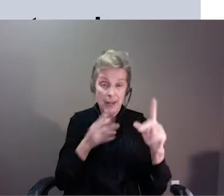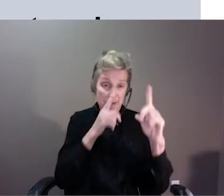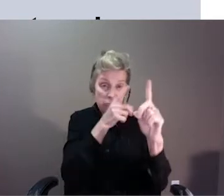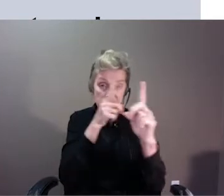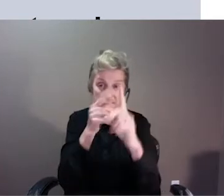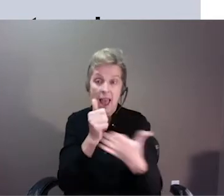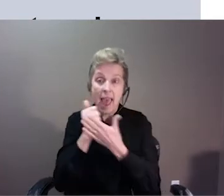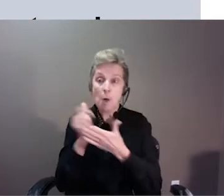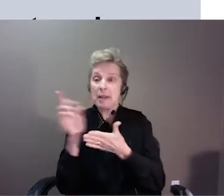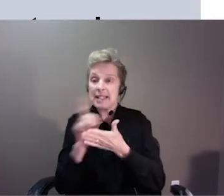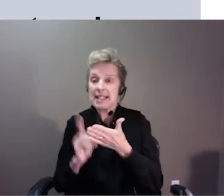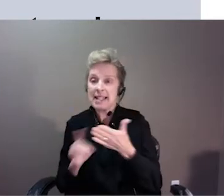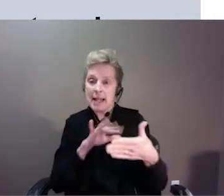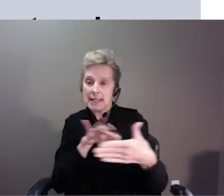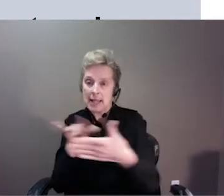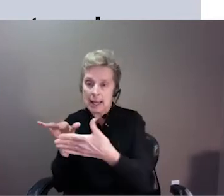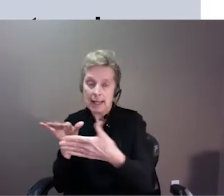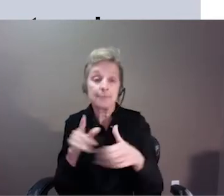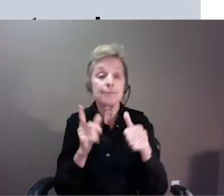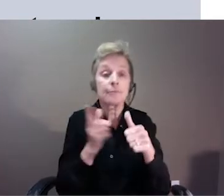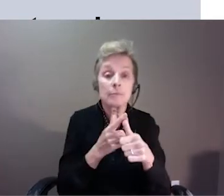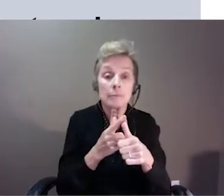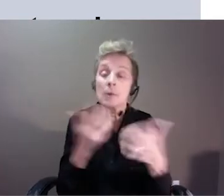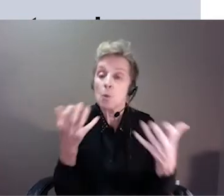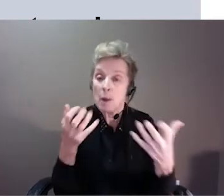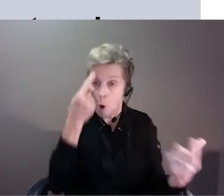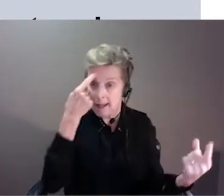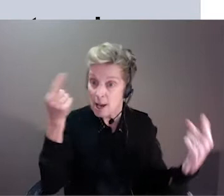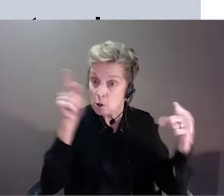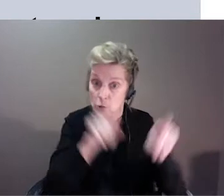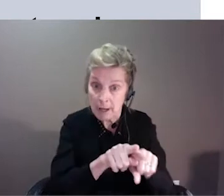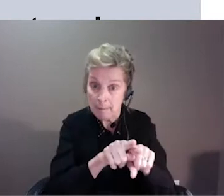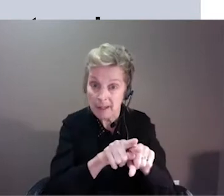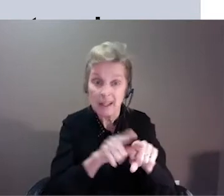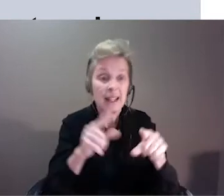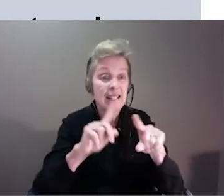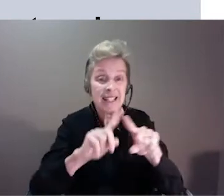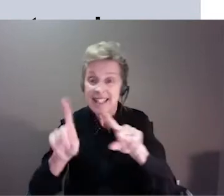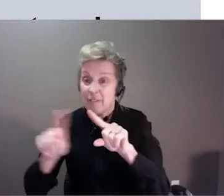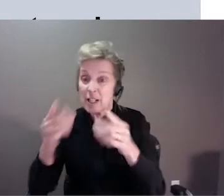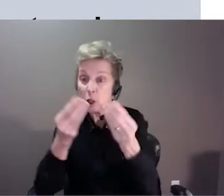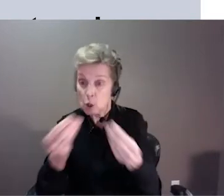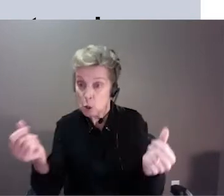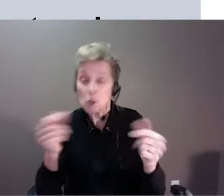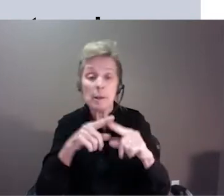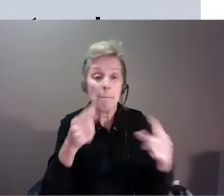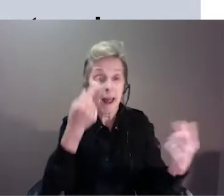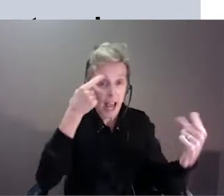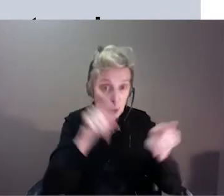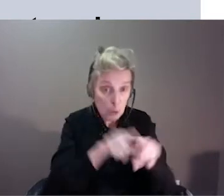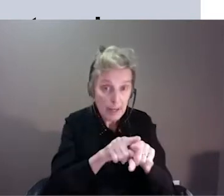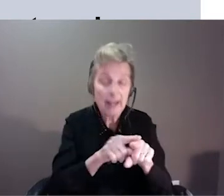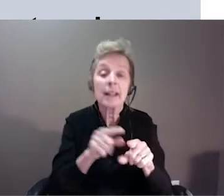design. The first is to build consensus or agreement around the different solutions that will address employment challenges in the